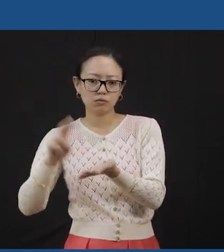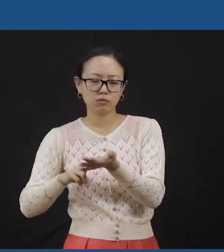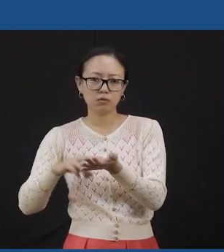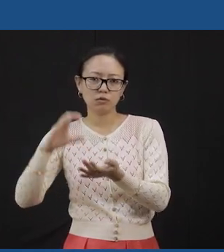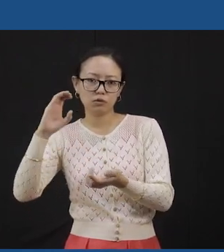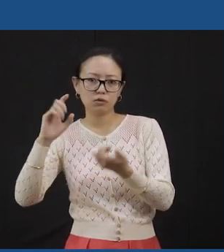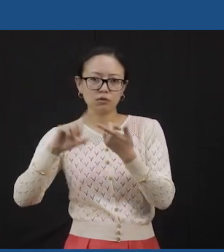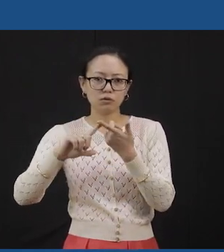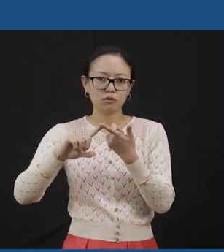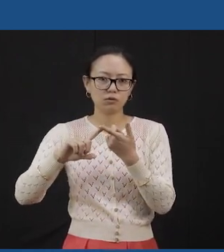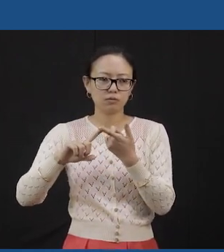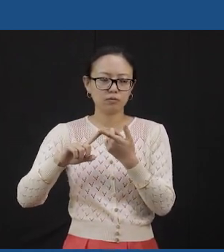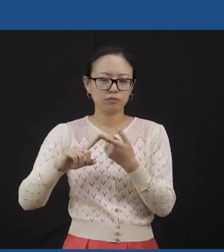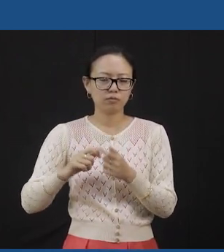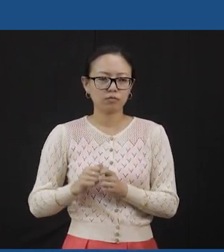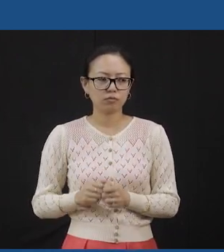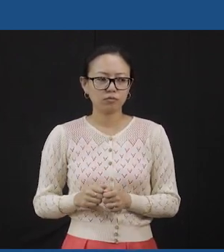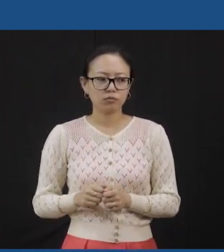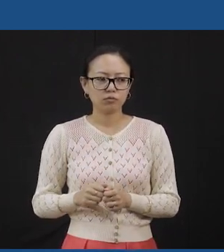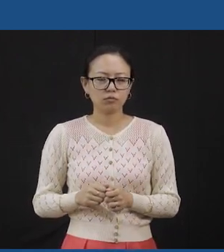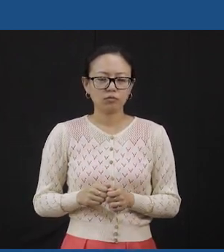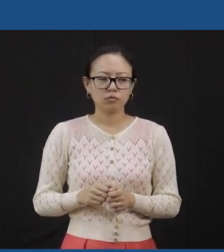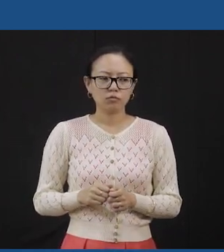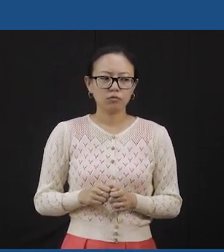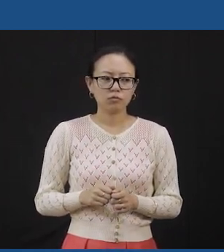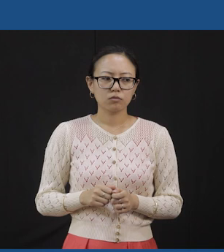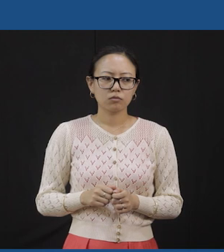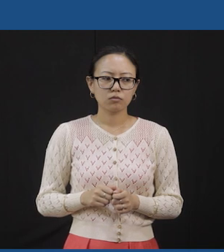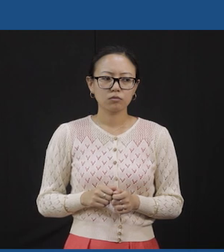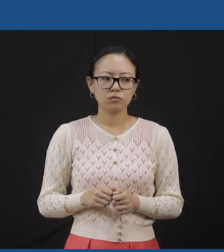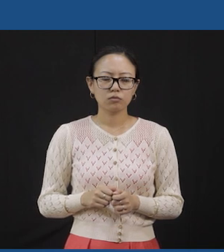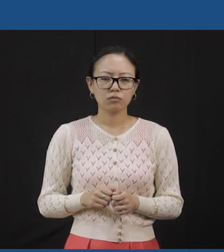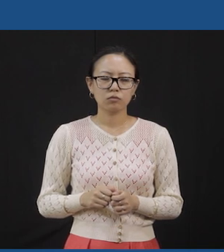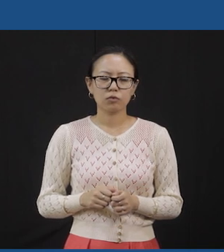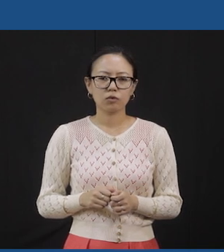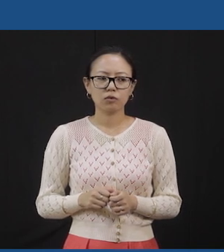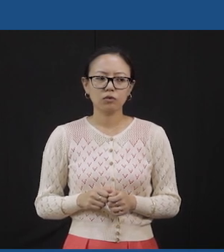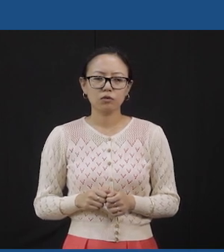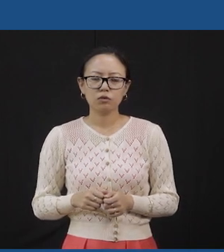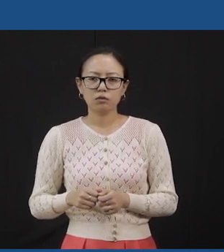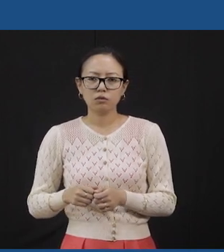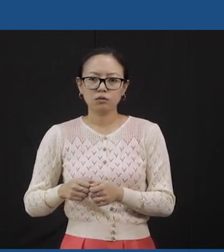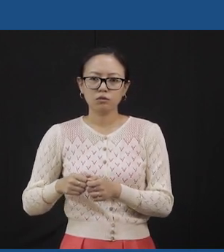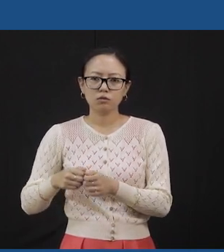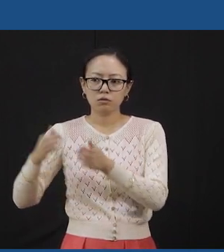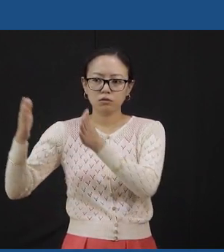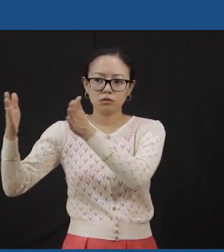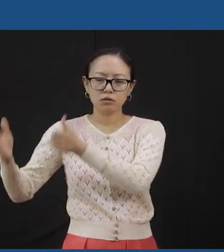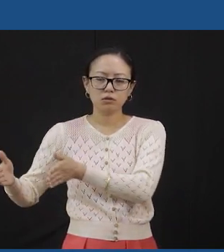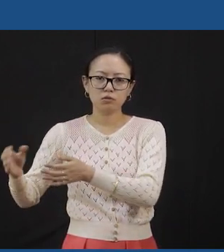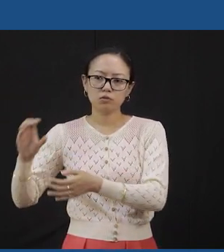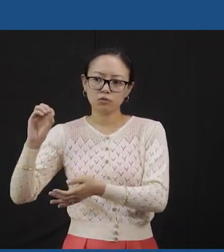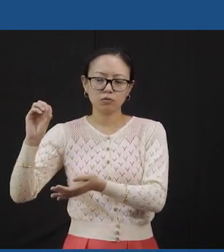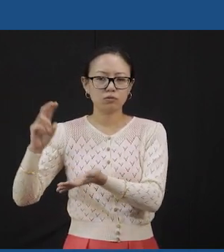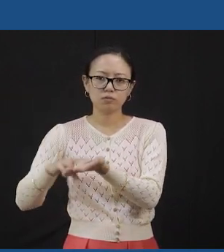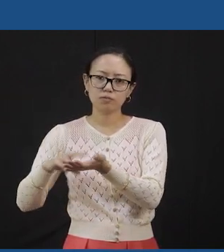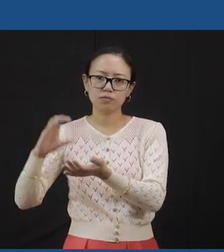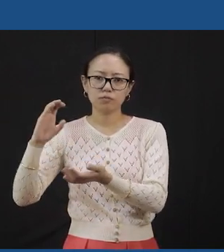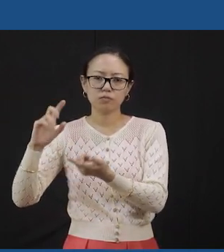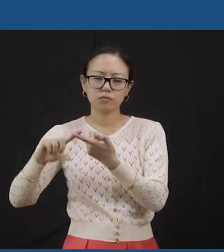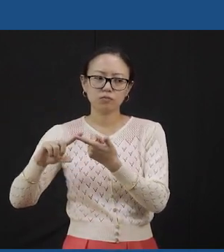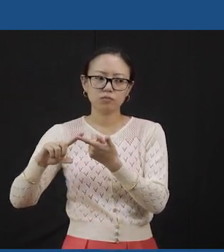here in the column, we're using a plus value, which means the rights will be 1. So we will plus according to that.